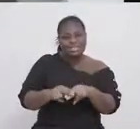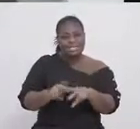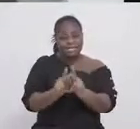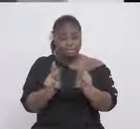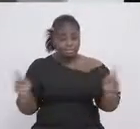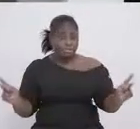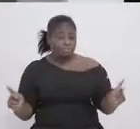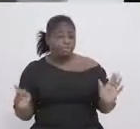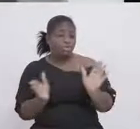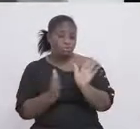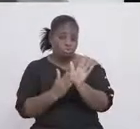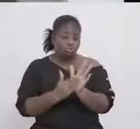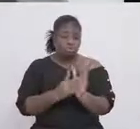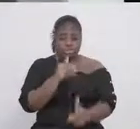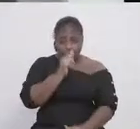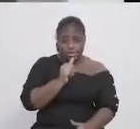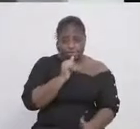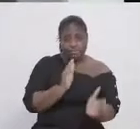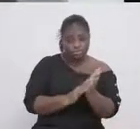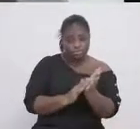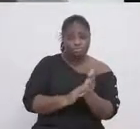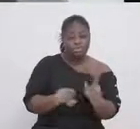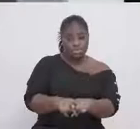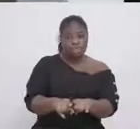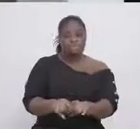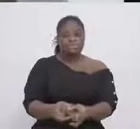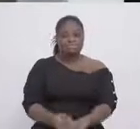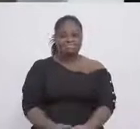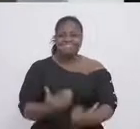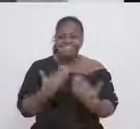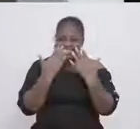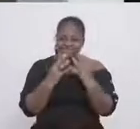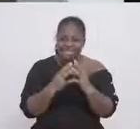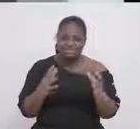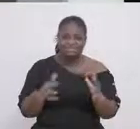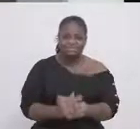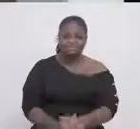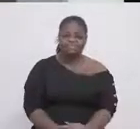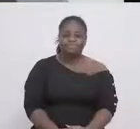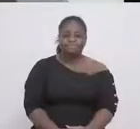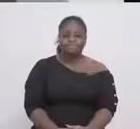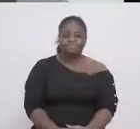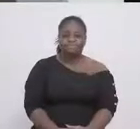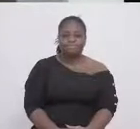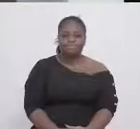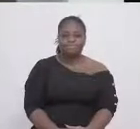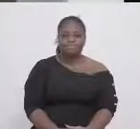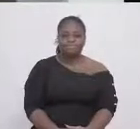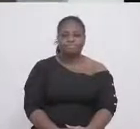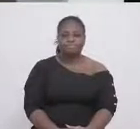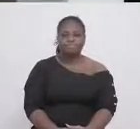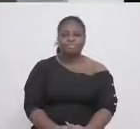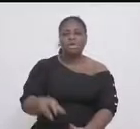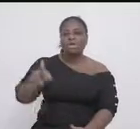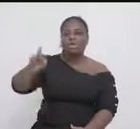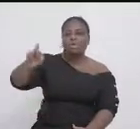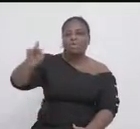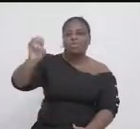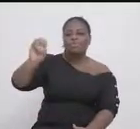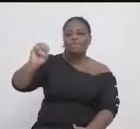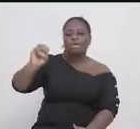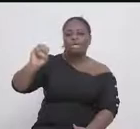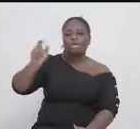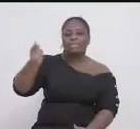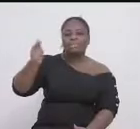both public and private schools as well. Thank you very much. Let me go to Regina, and then I'll come to Ernestina. Regina, as I've